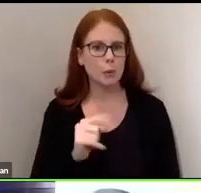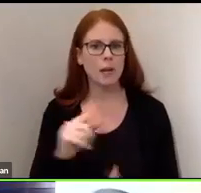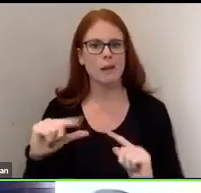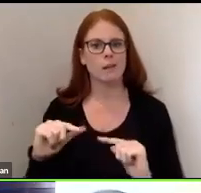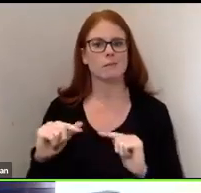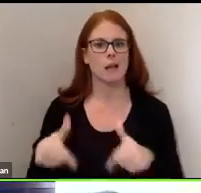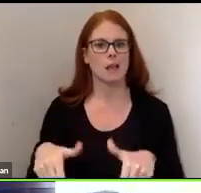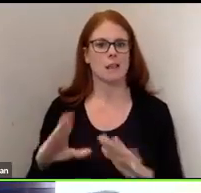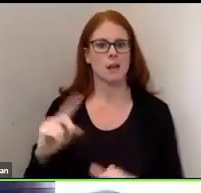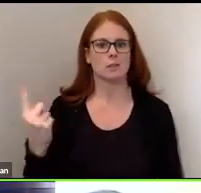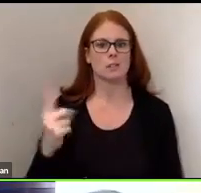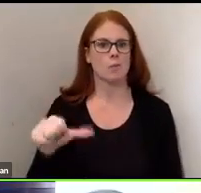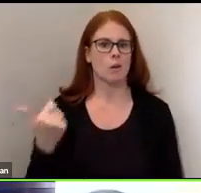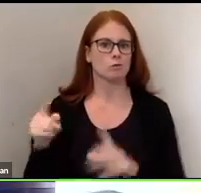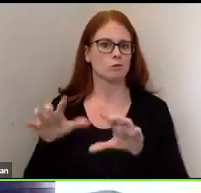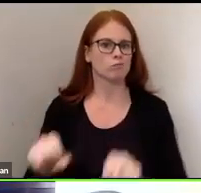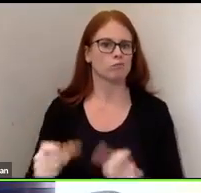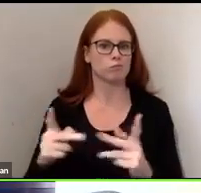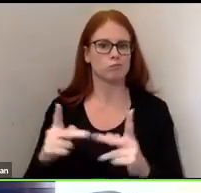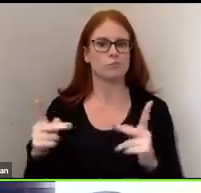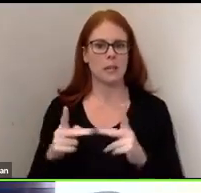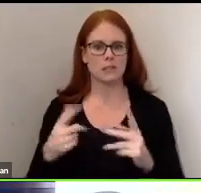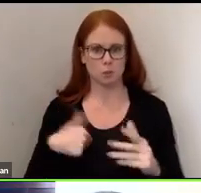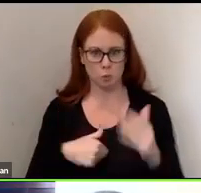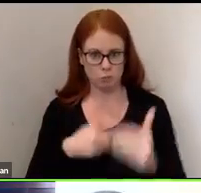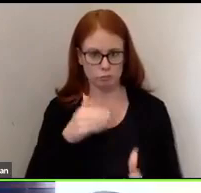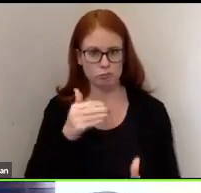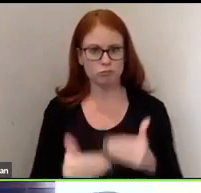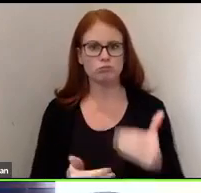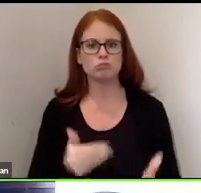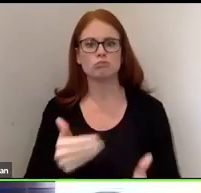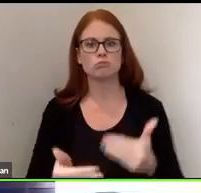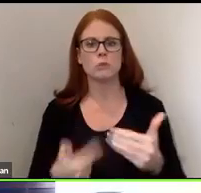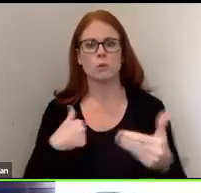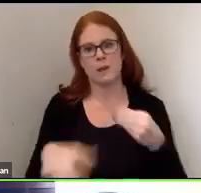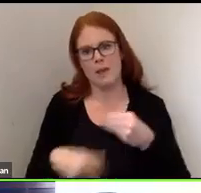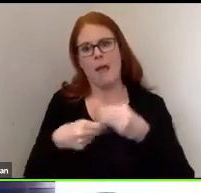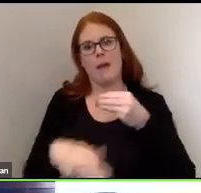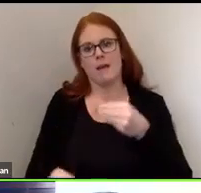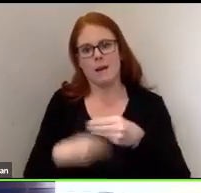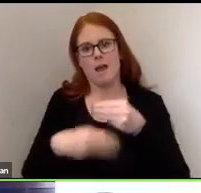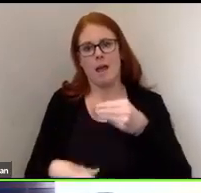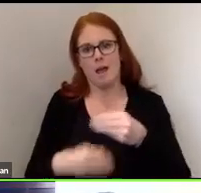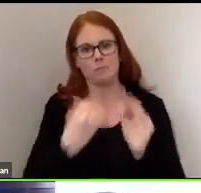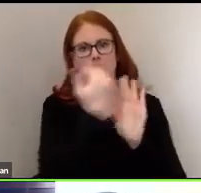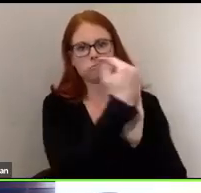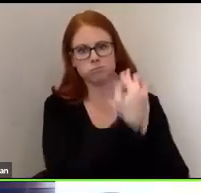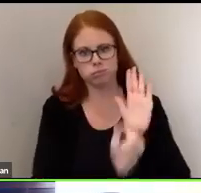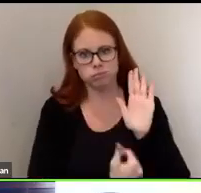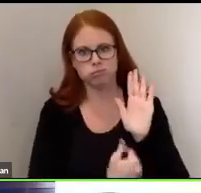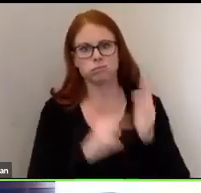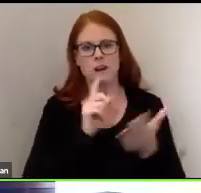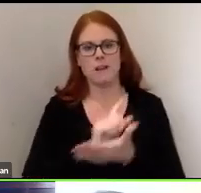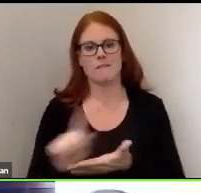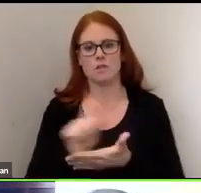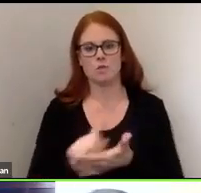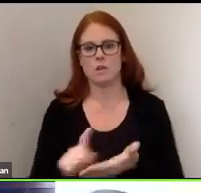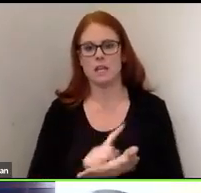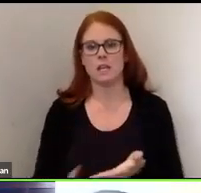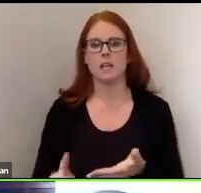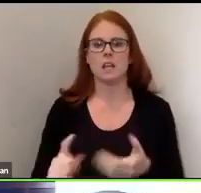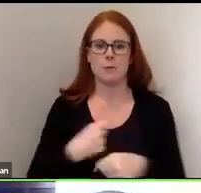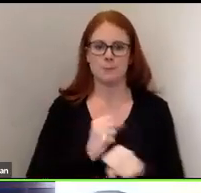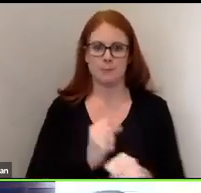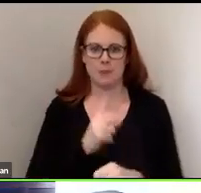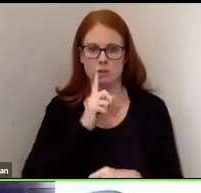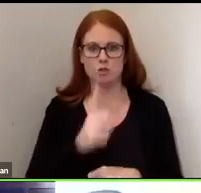to take that spot. And so as we go through, we just keep adding individuals onto that list that we invite every week and making sure